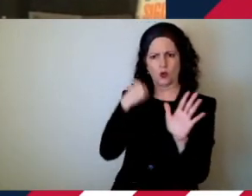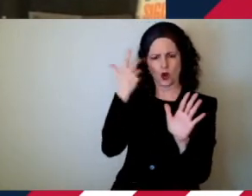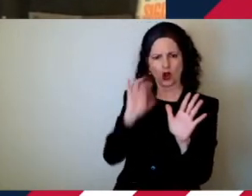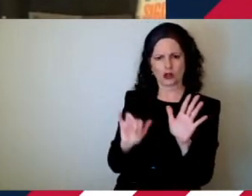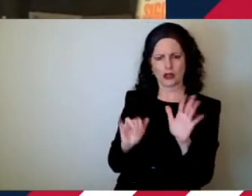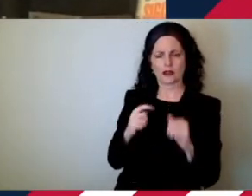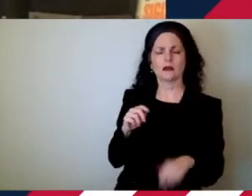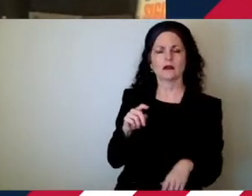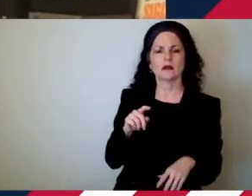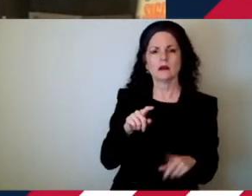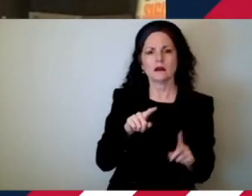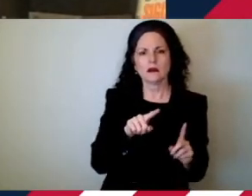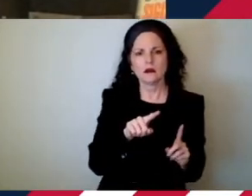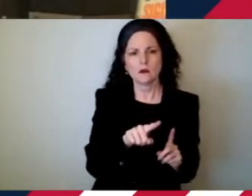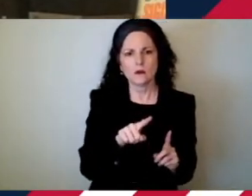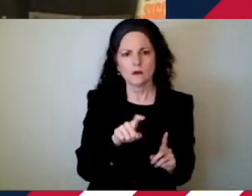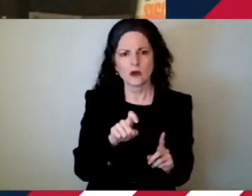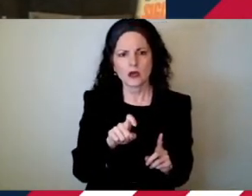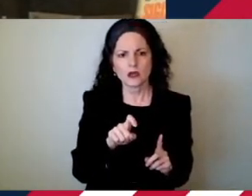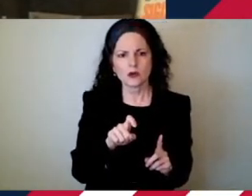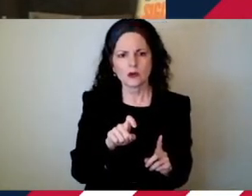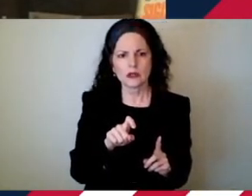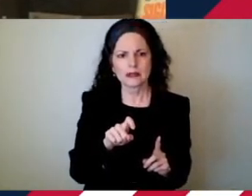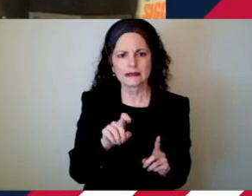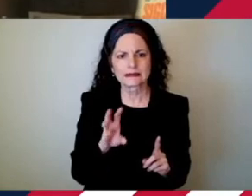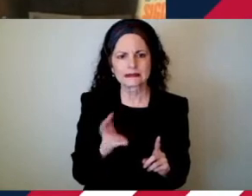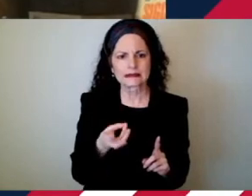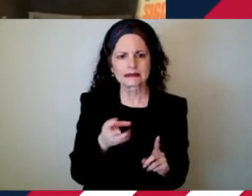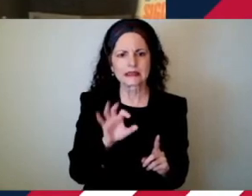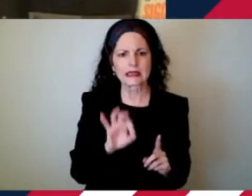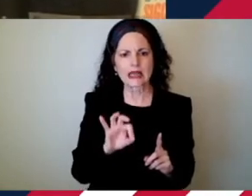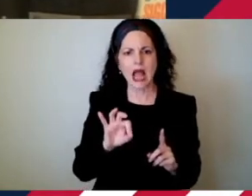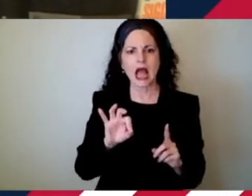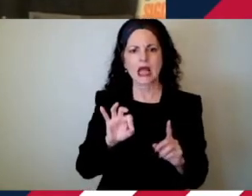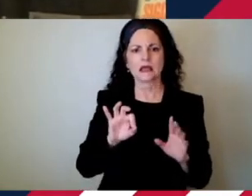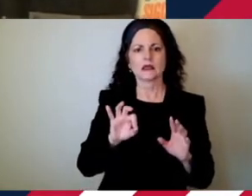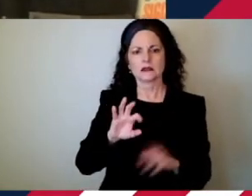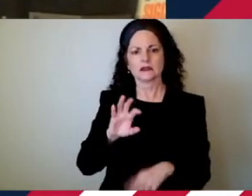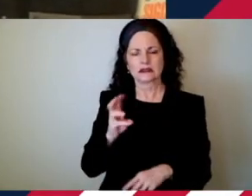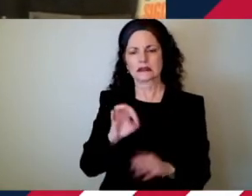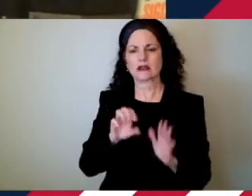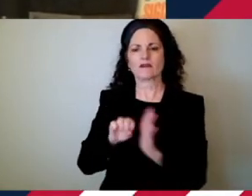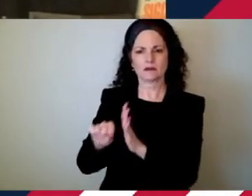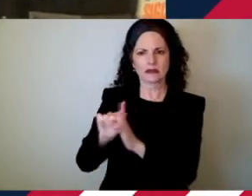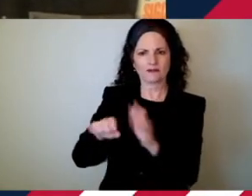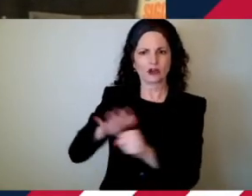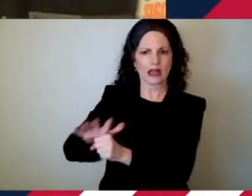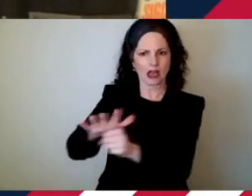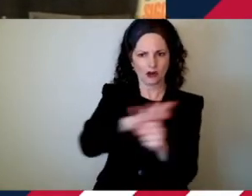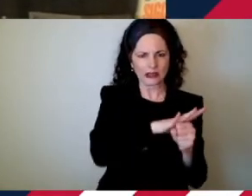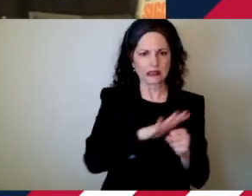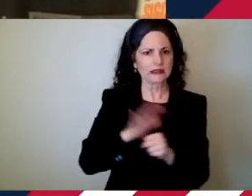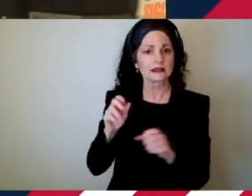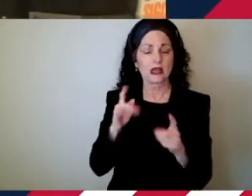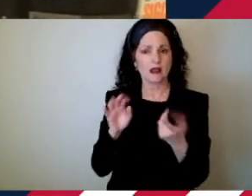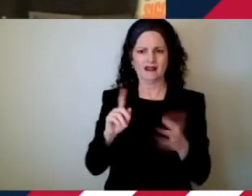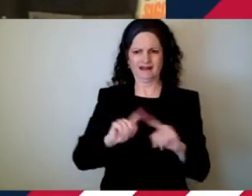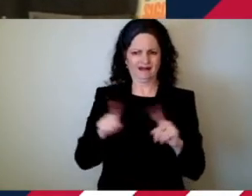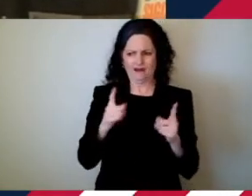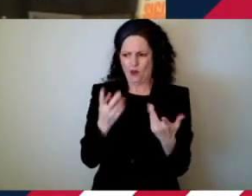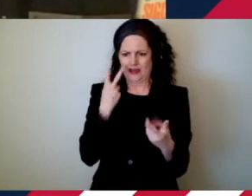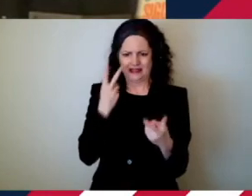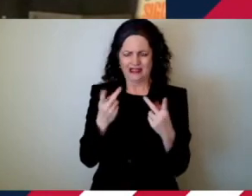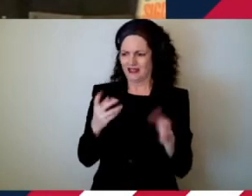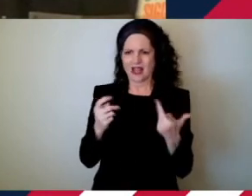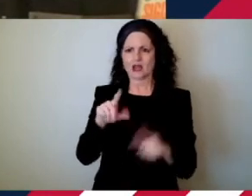439 successfully submitted their results through the app. That's less than 25%. Many precinct captains were not able to report